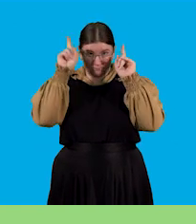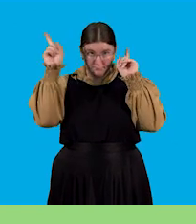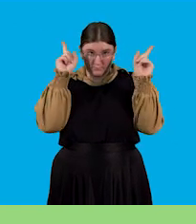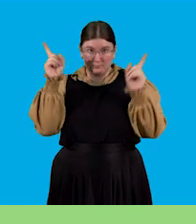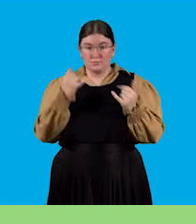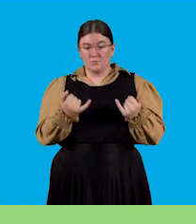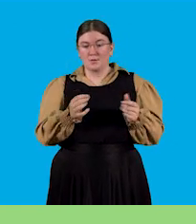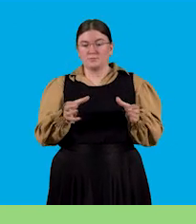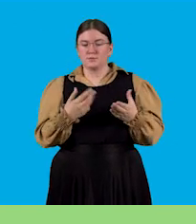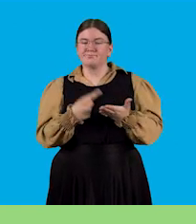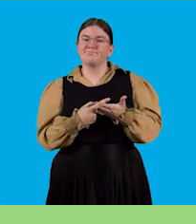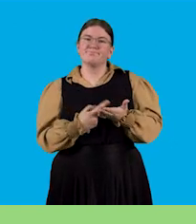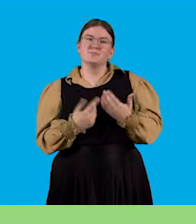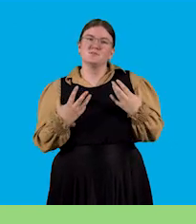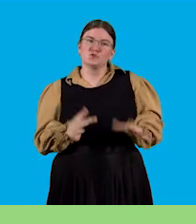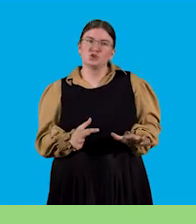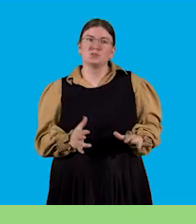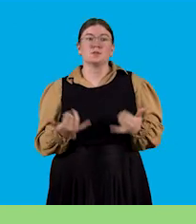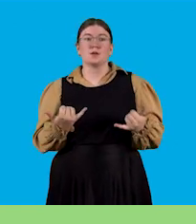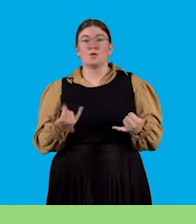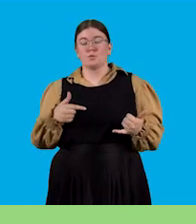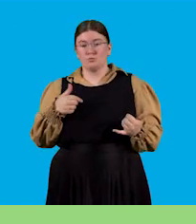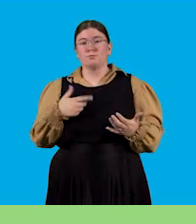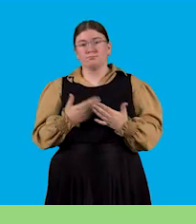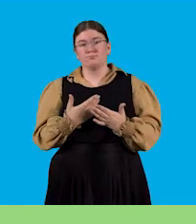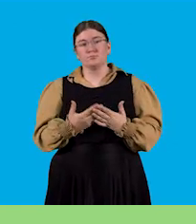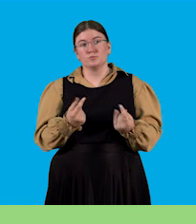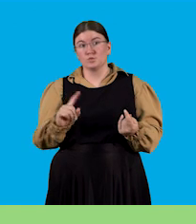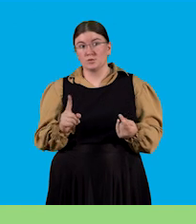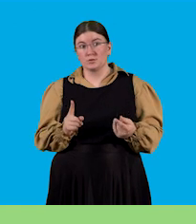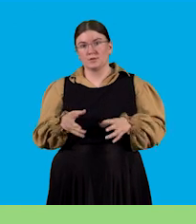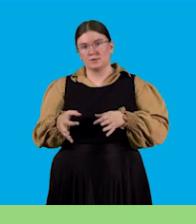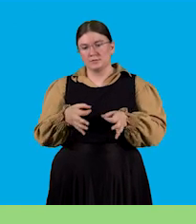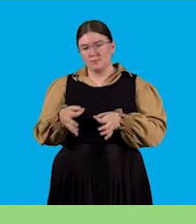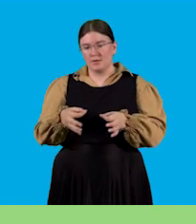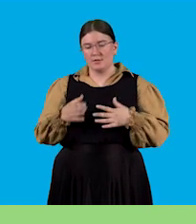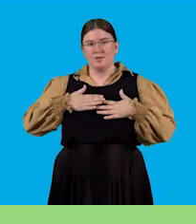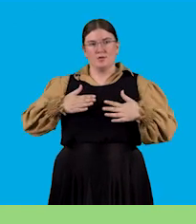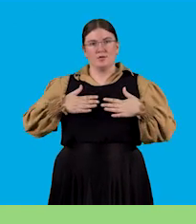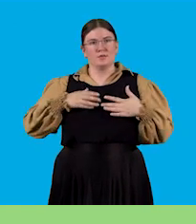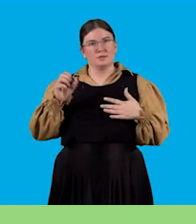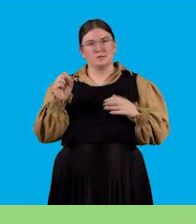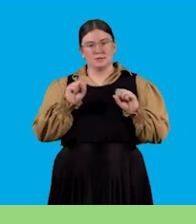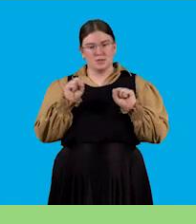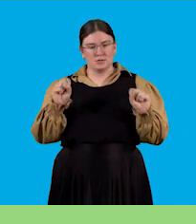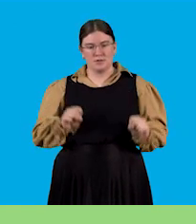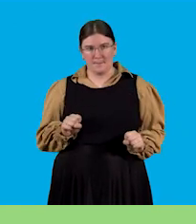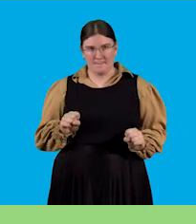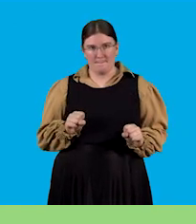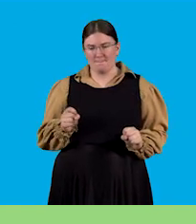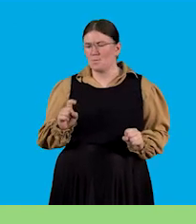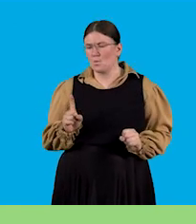were covered in today's lesson. By now, we are able to provide a description of the respiratory